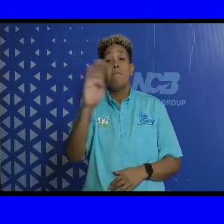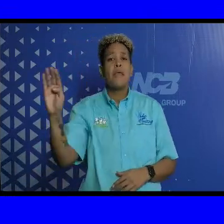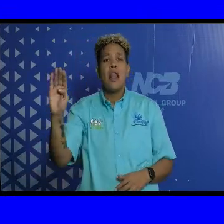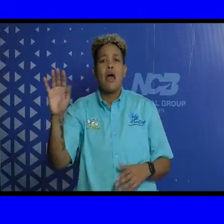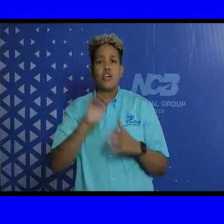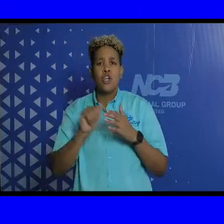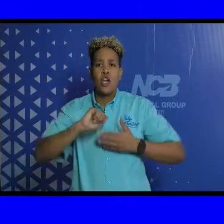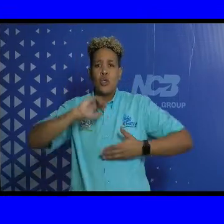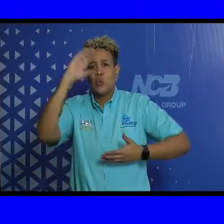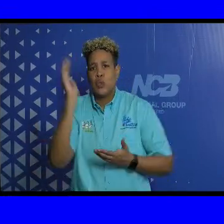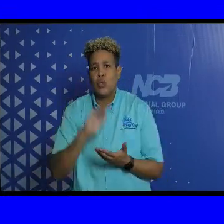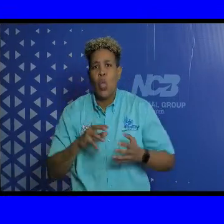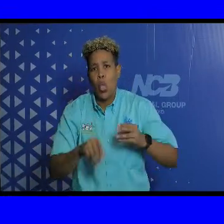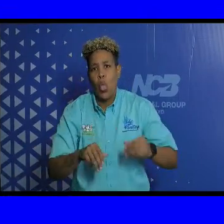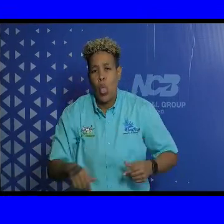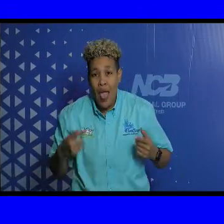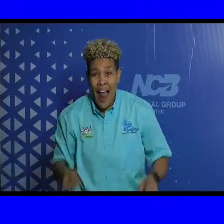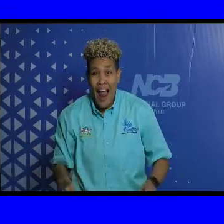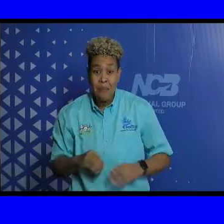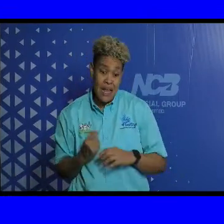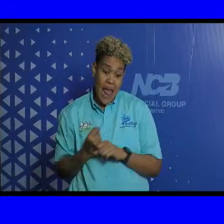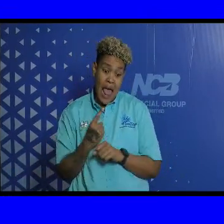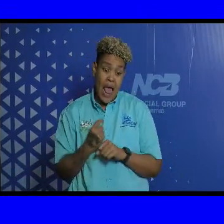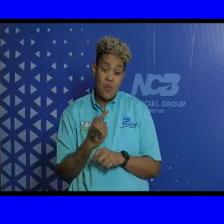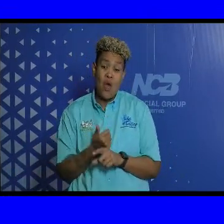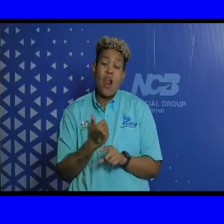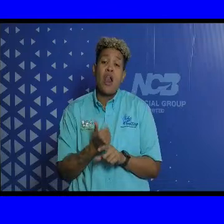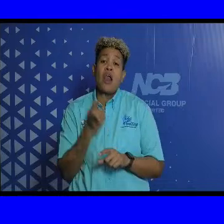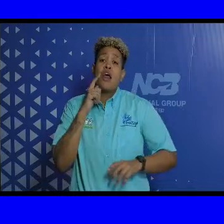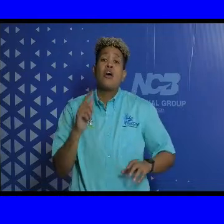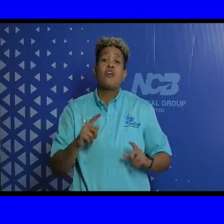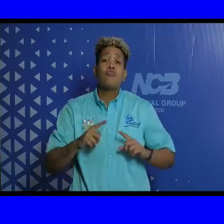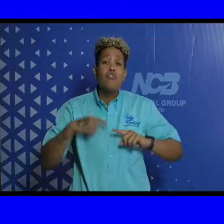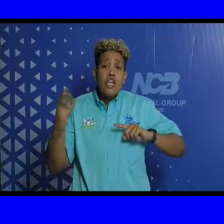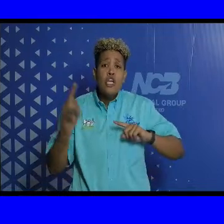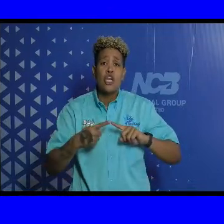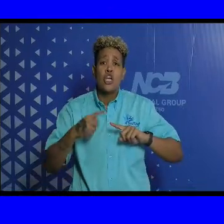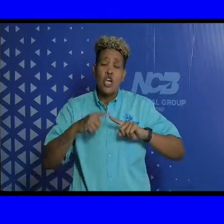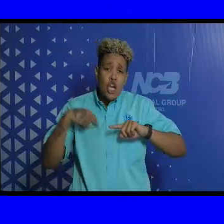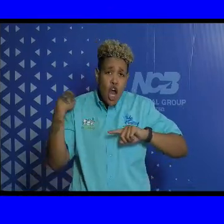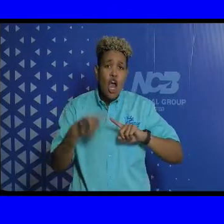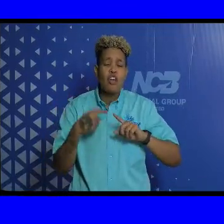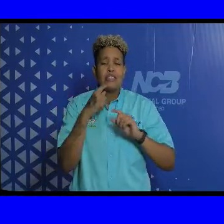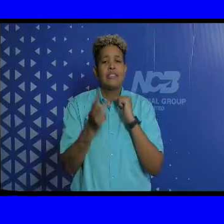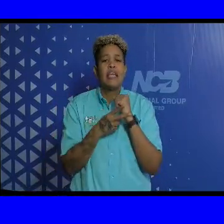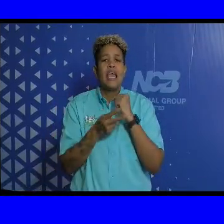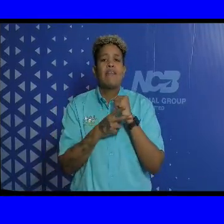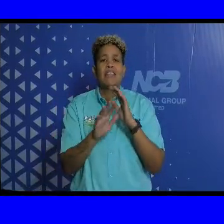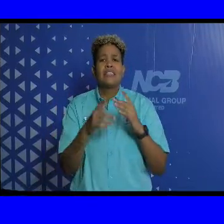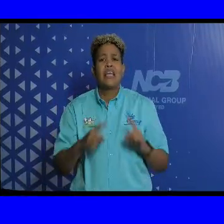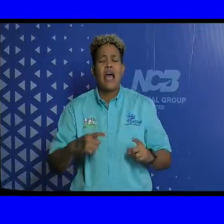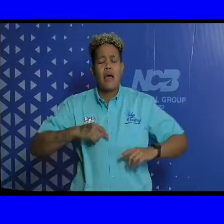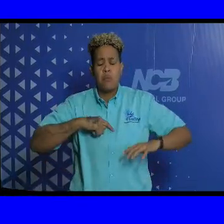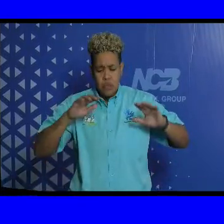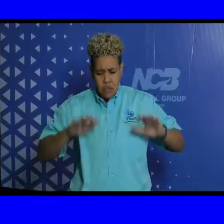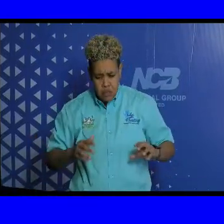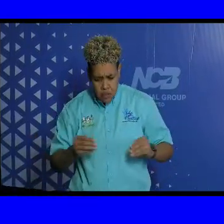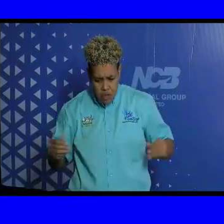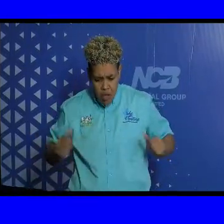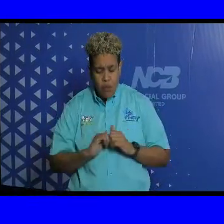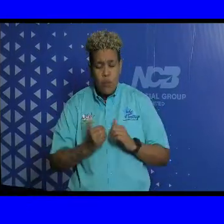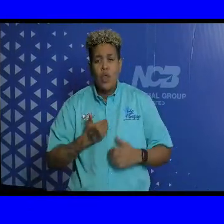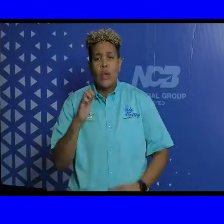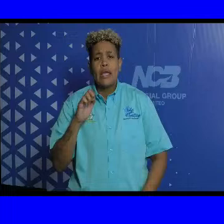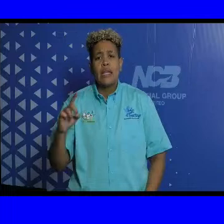billion in annual recurring savings. We settled with our